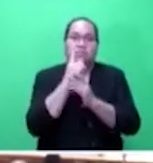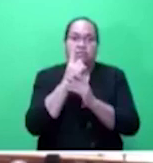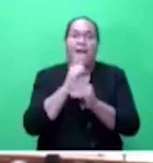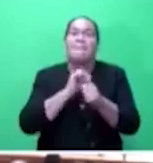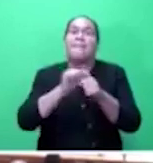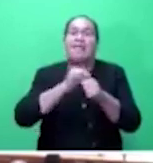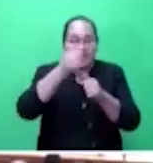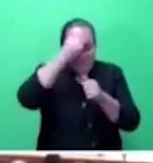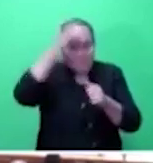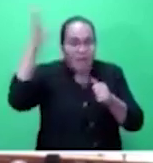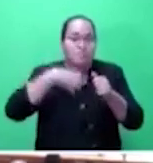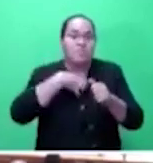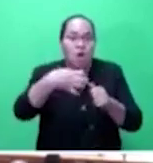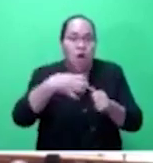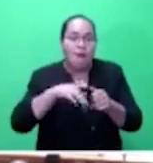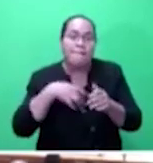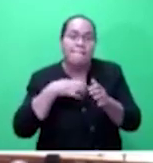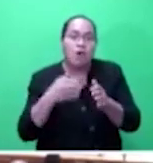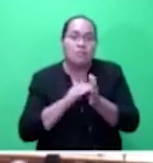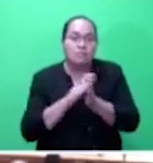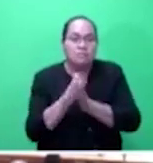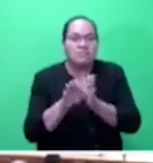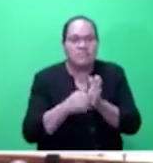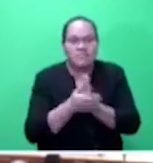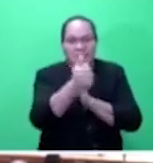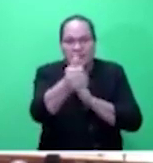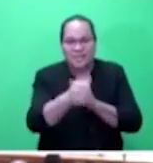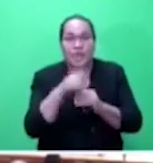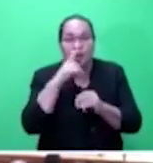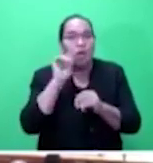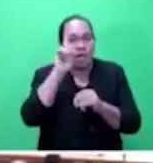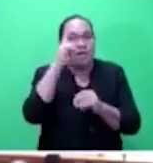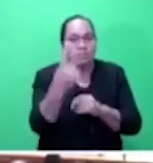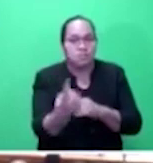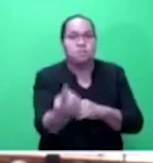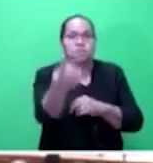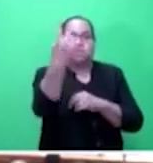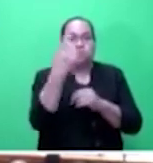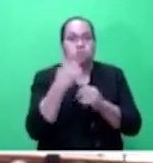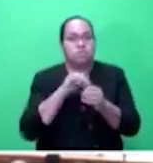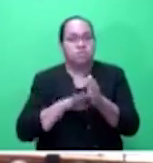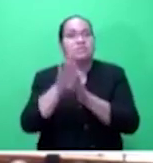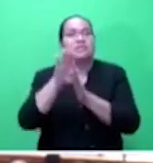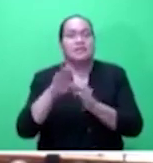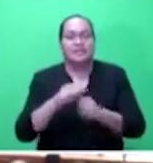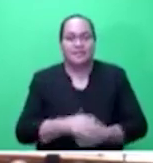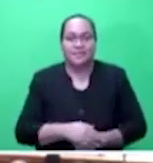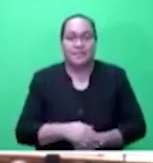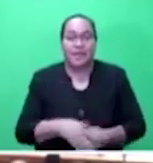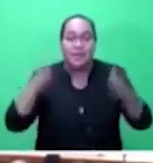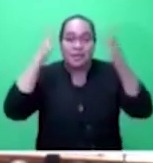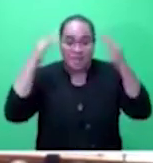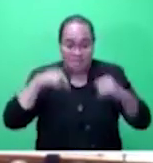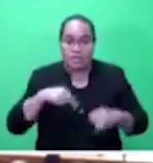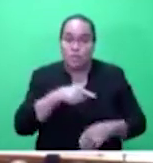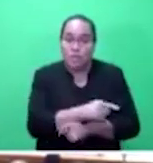better, smarter, and more capable of seizing opportunities that will one day emerge. Mr. Speaker, sir, this week